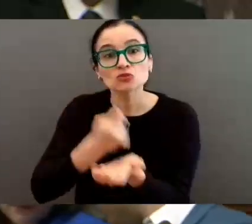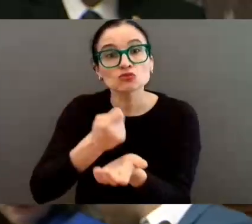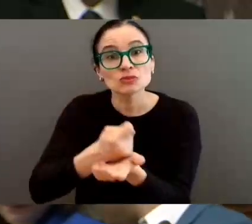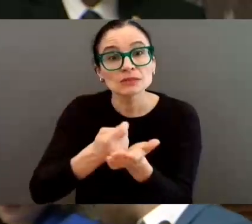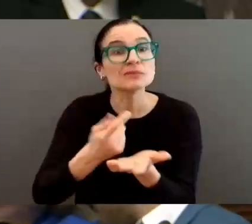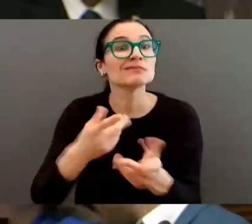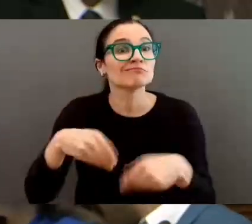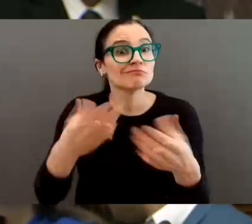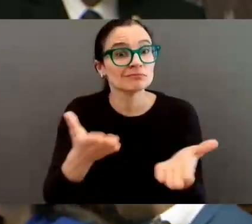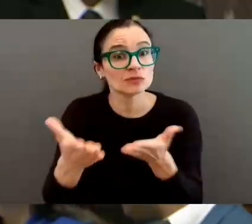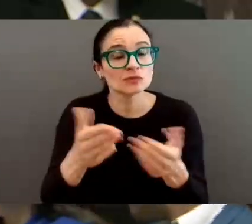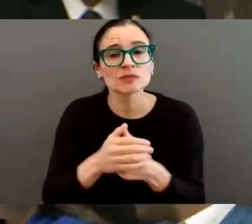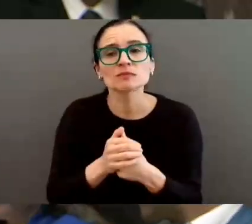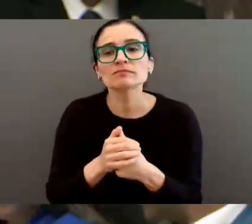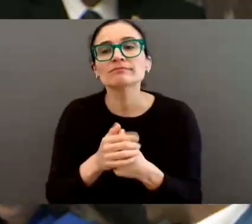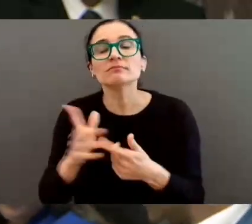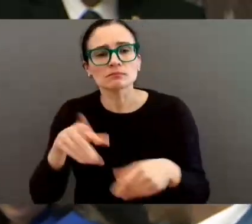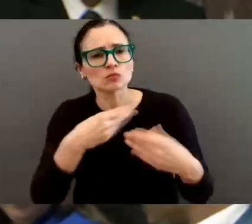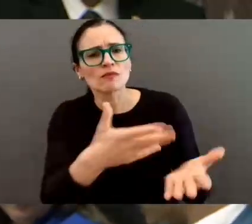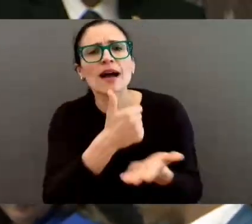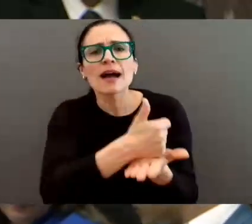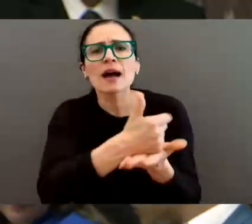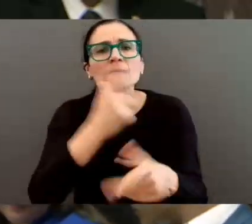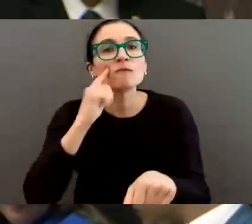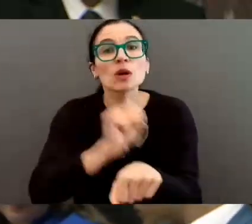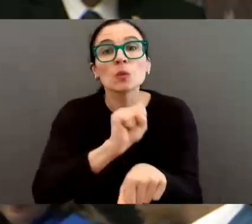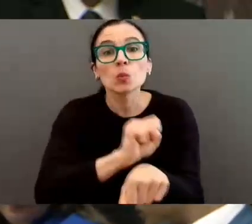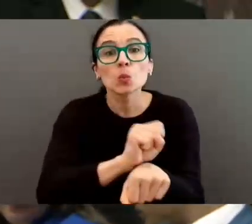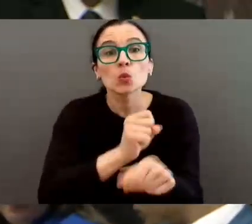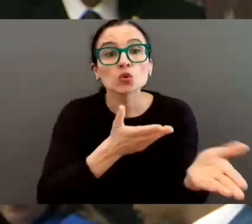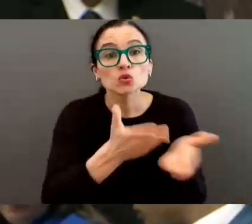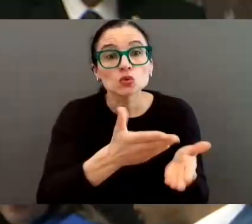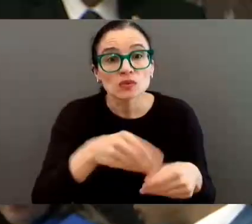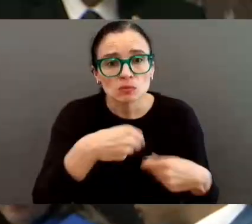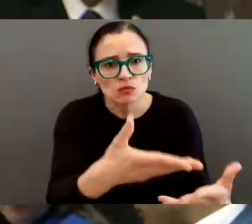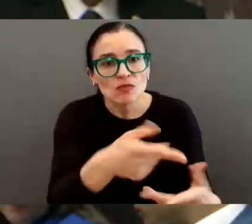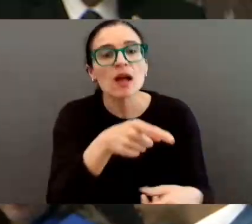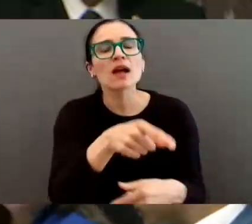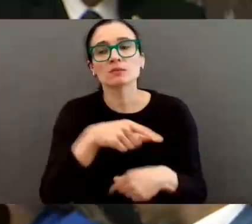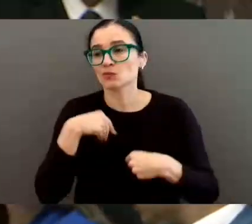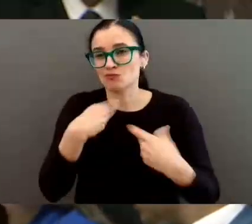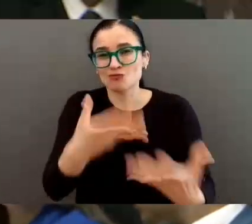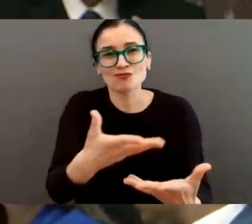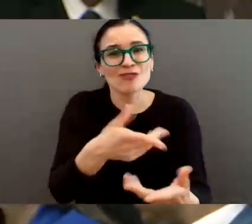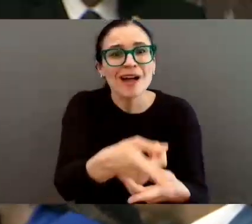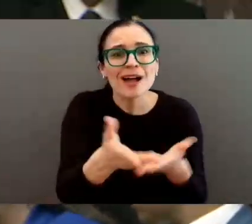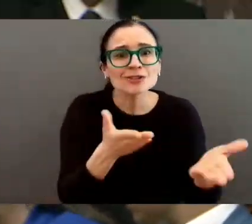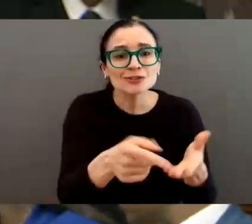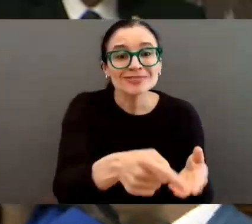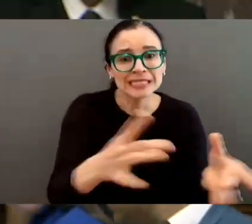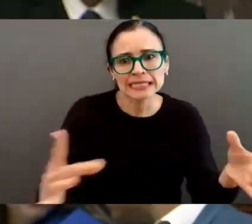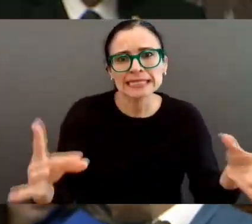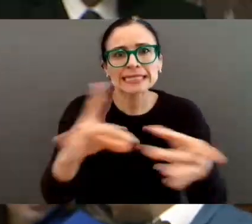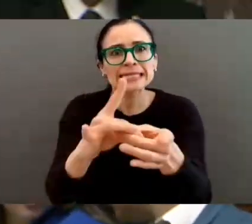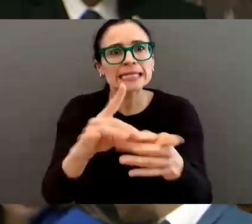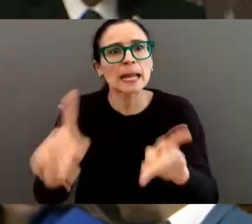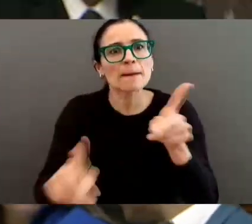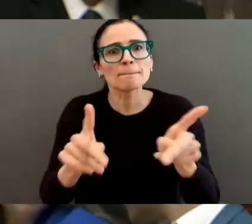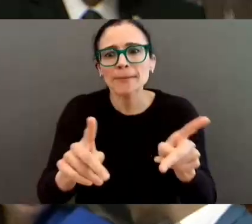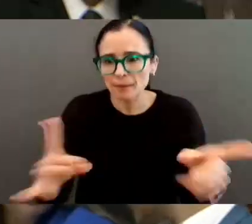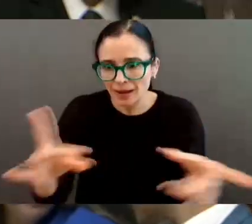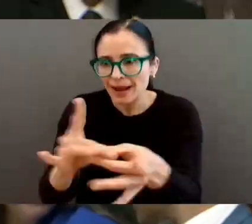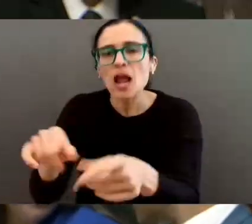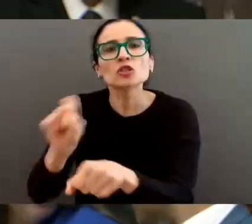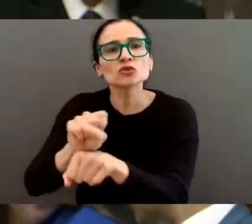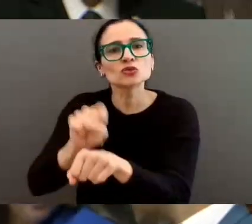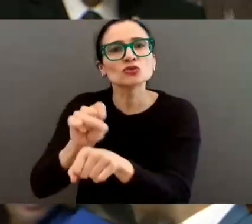connect people with good jobs that are meaningful to them and help them access more opportunities. But we know that systemic challenges remain.